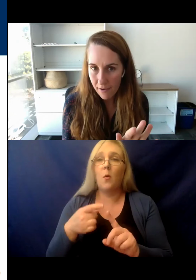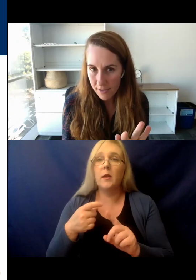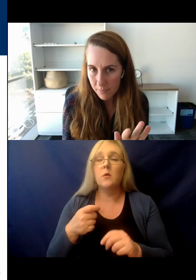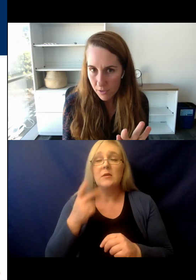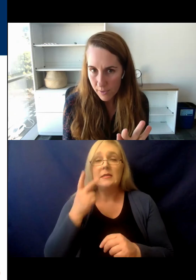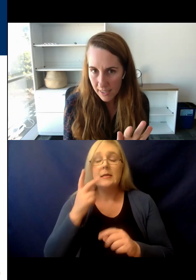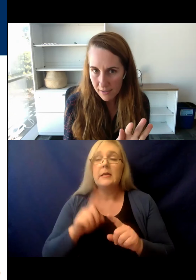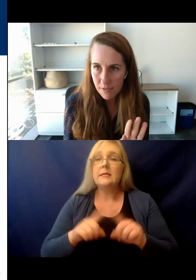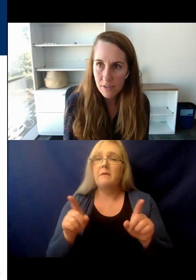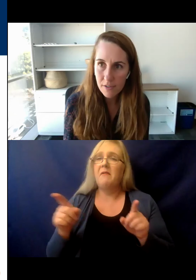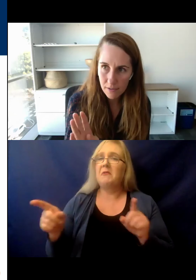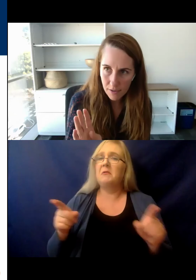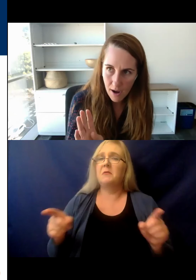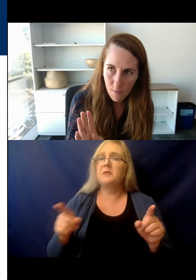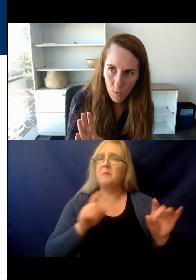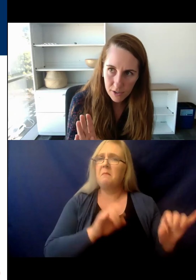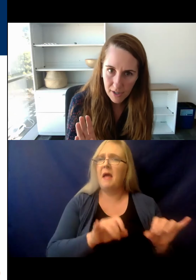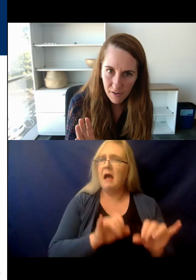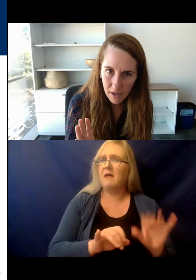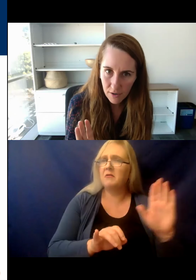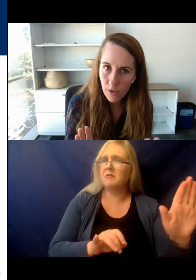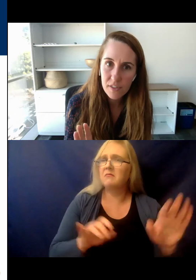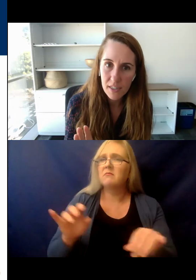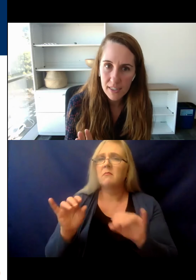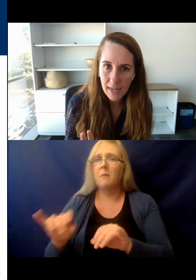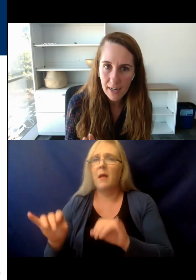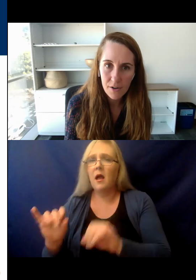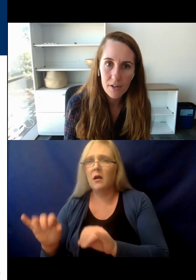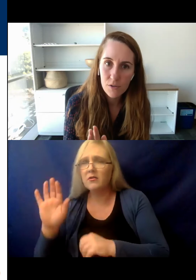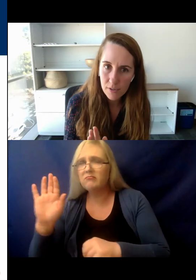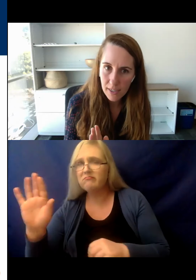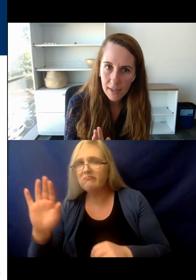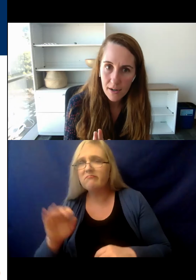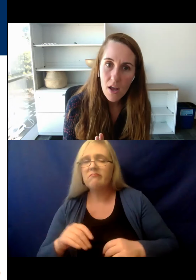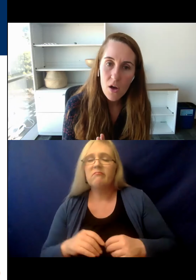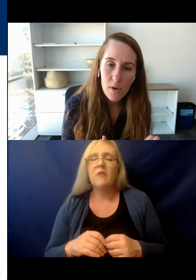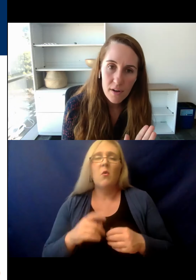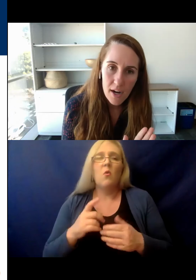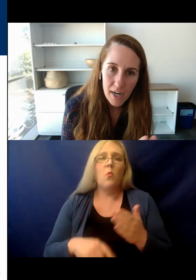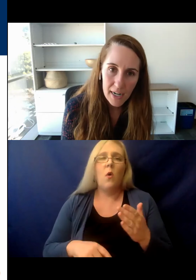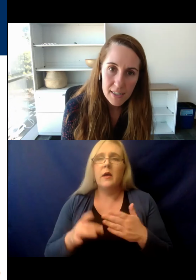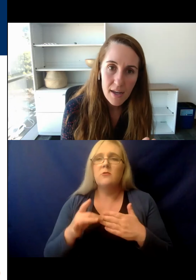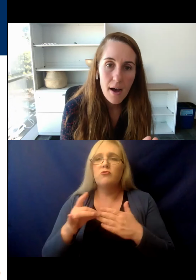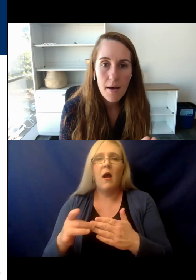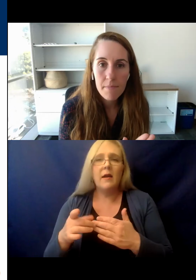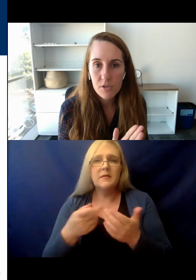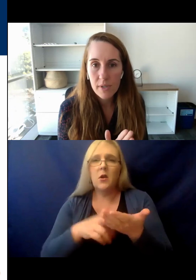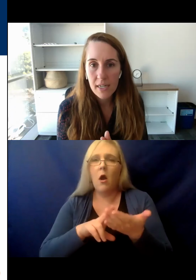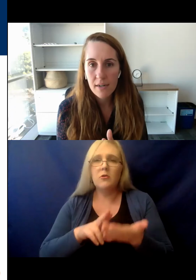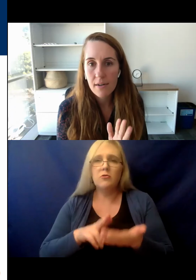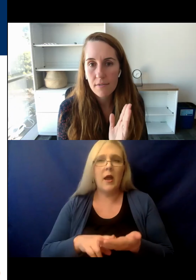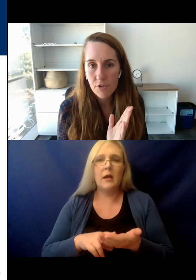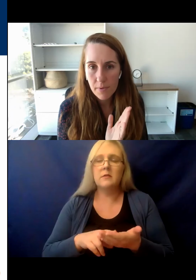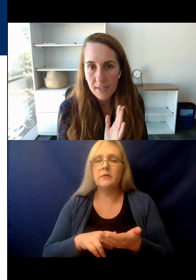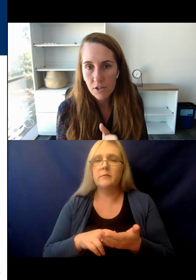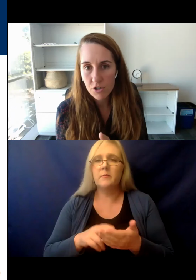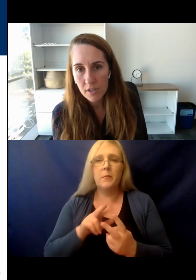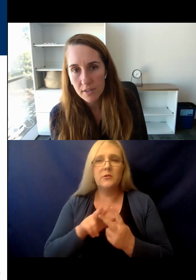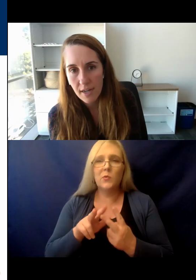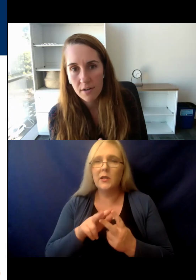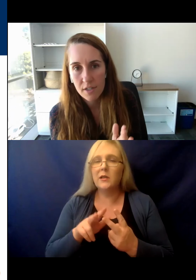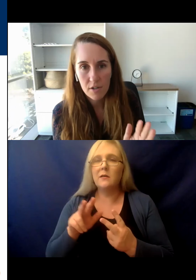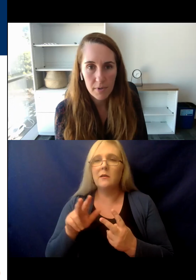different patterns between what's driving or facilitating or associated with contracts between AAAs